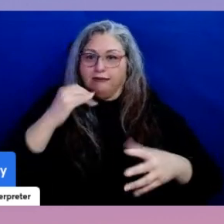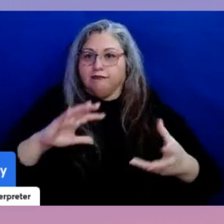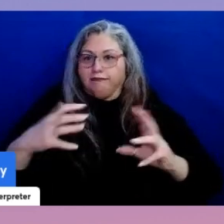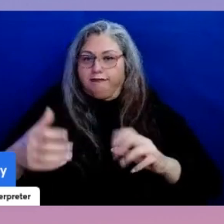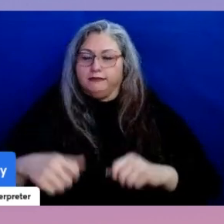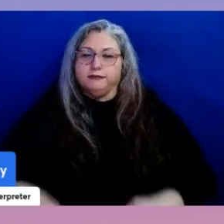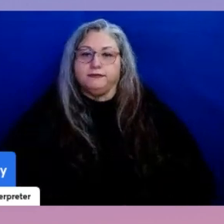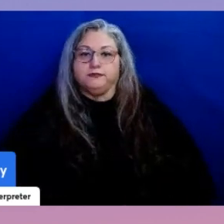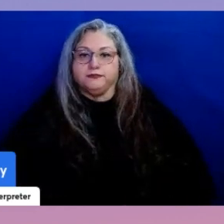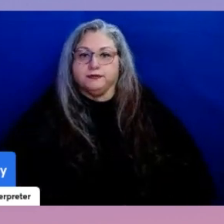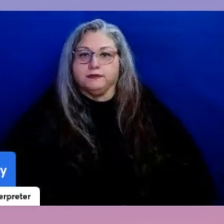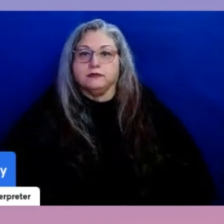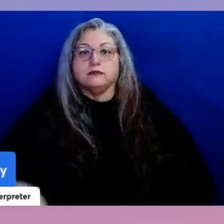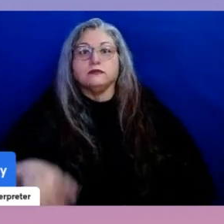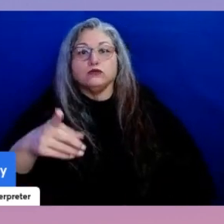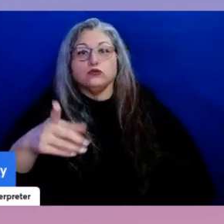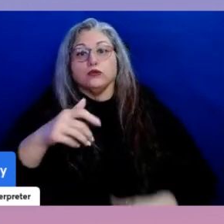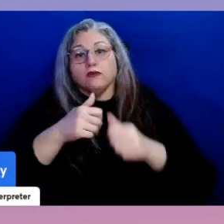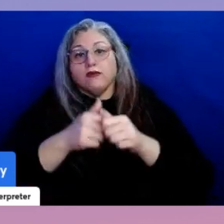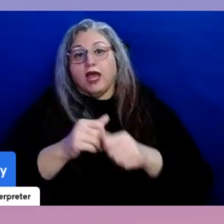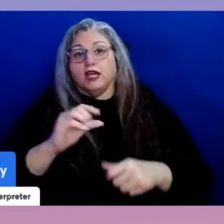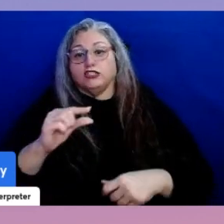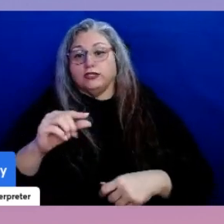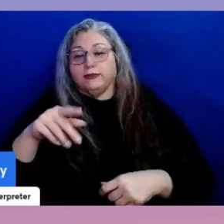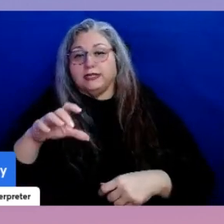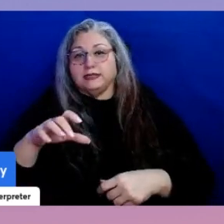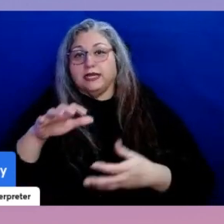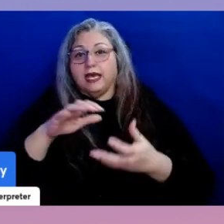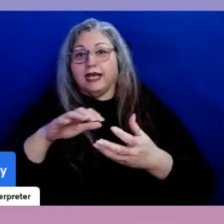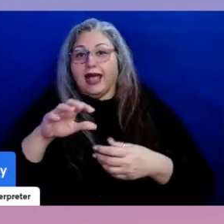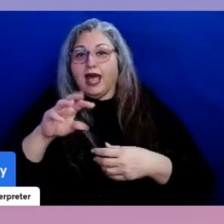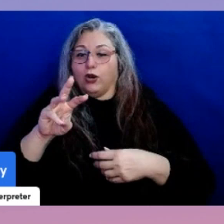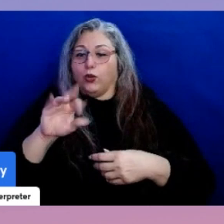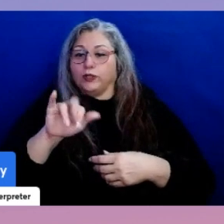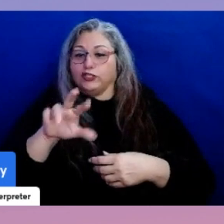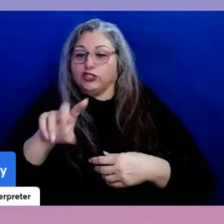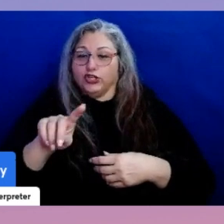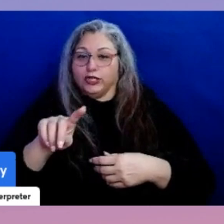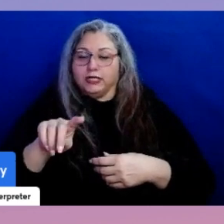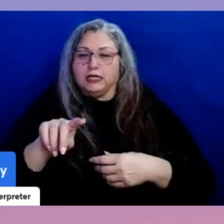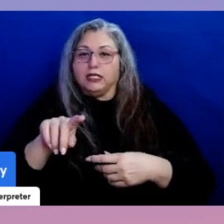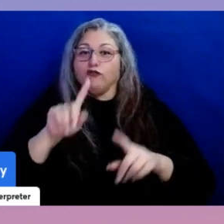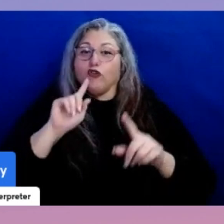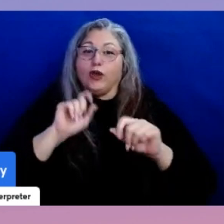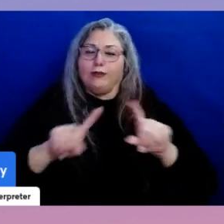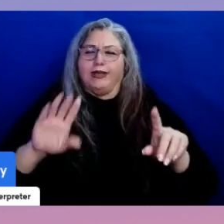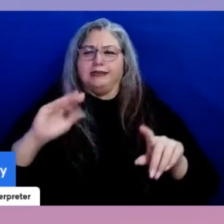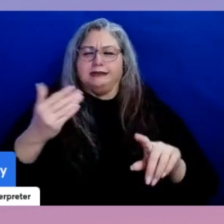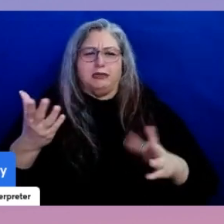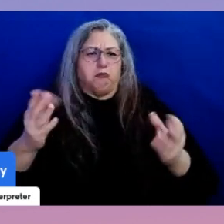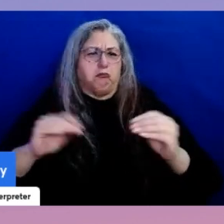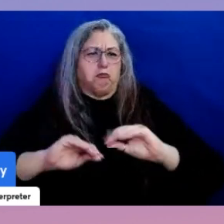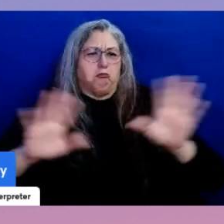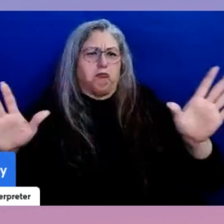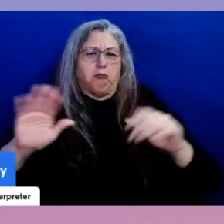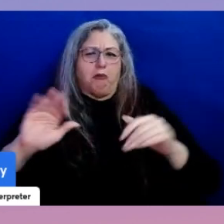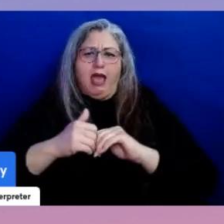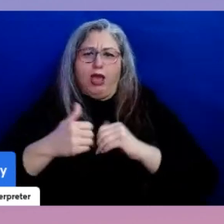If you follow the GCP Cloud SQL wizard to deploy your database, it might seem pretty straightforward to get a Cloud SQL instance